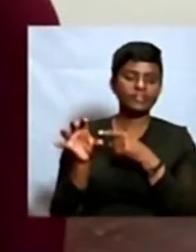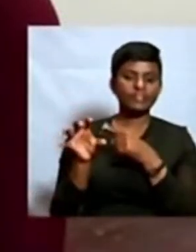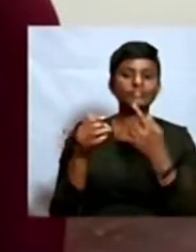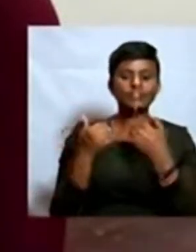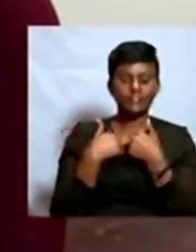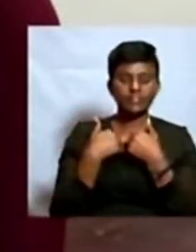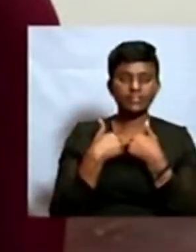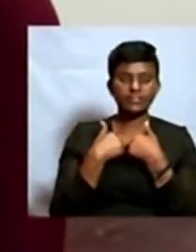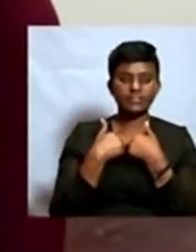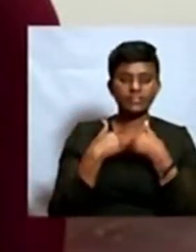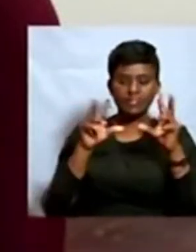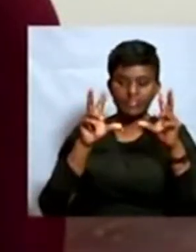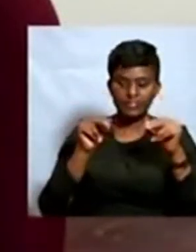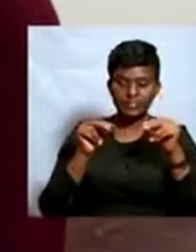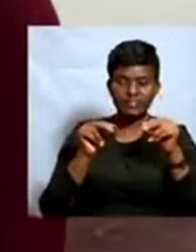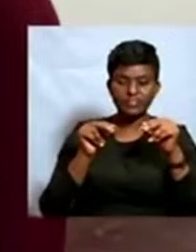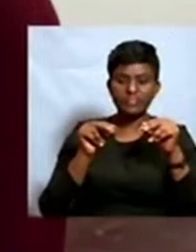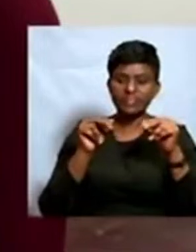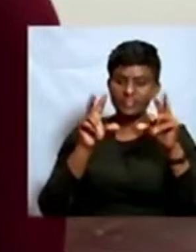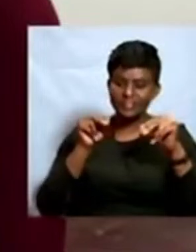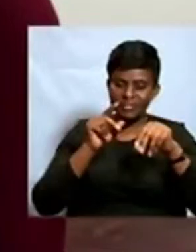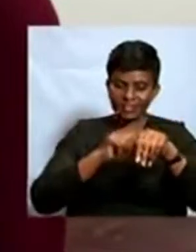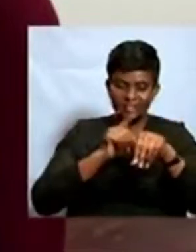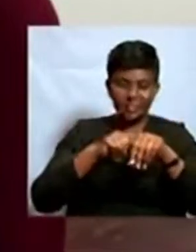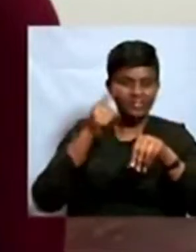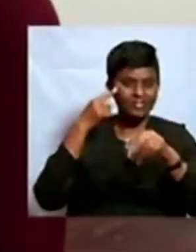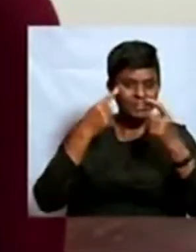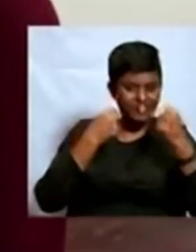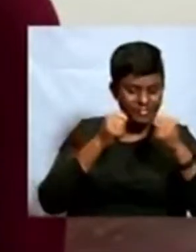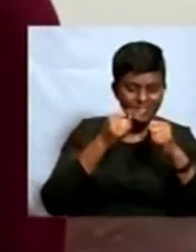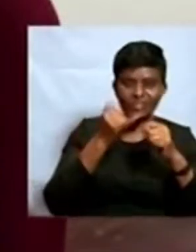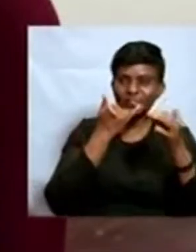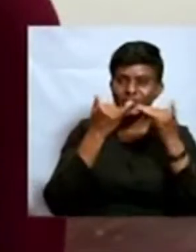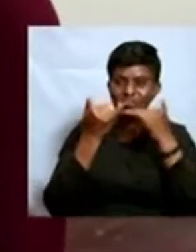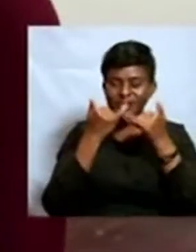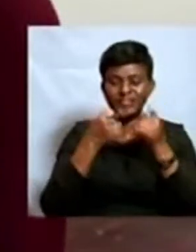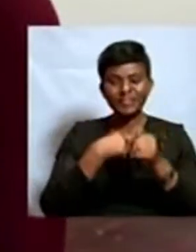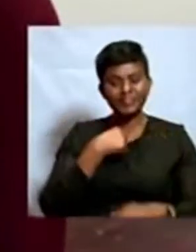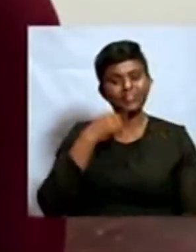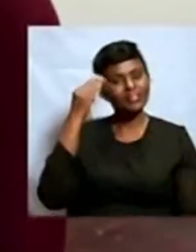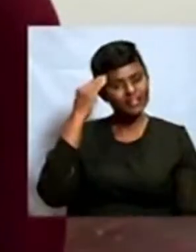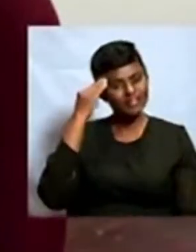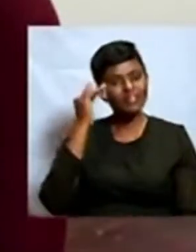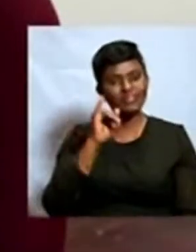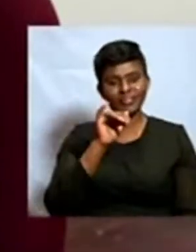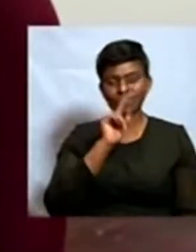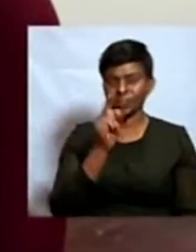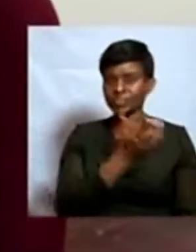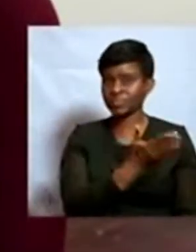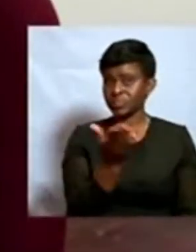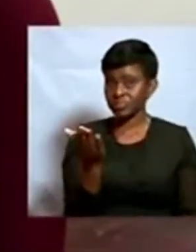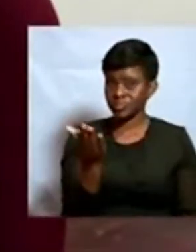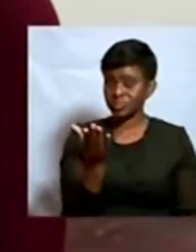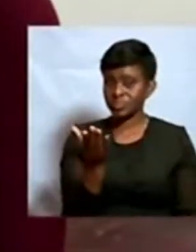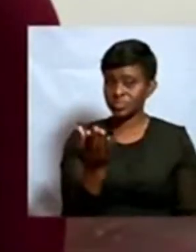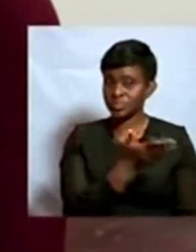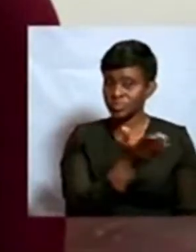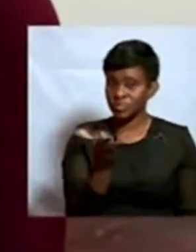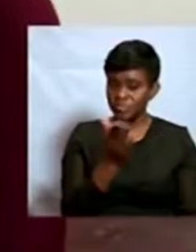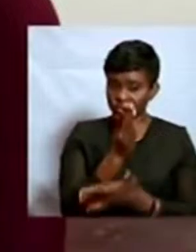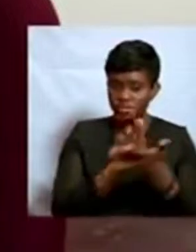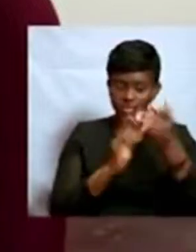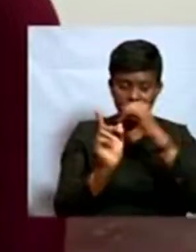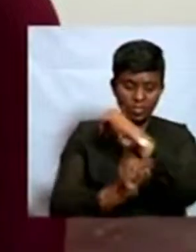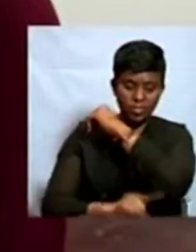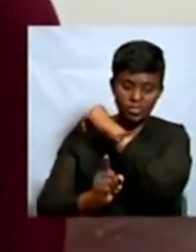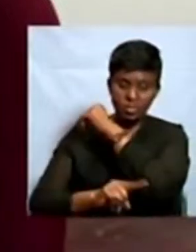there's no room for try and error. So I presume these some of these penalties that